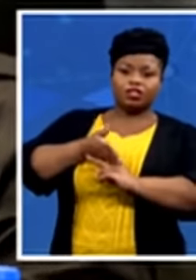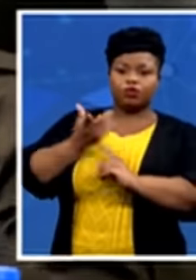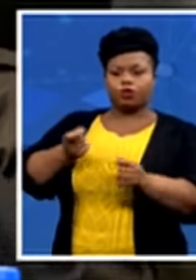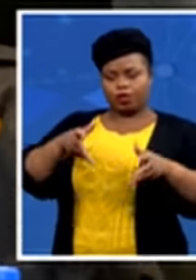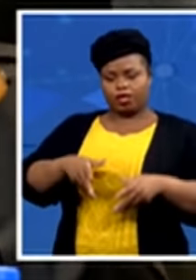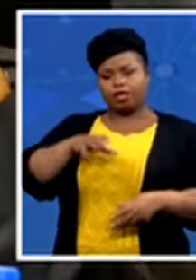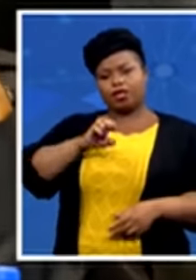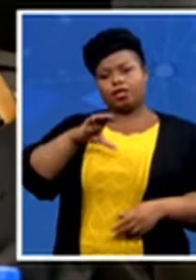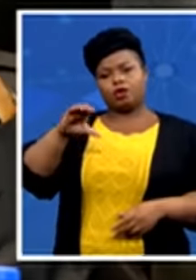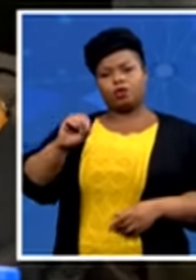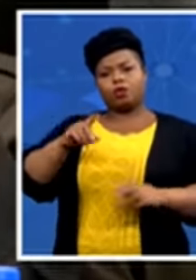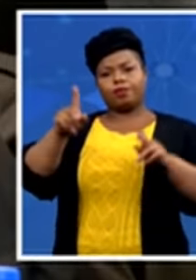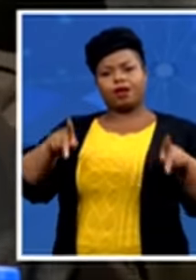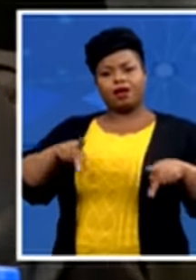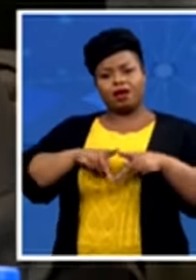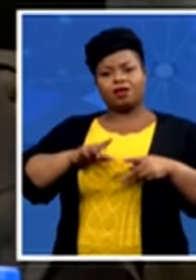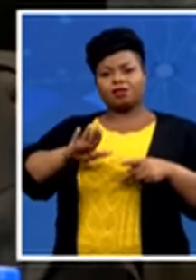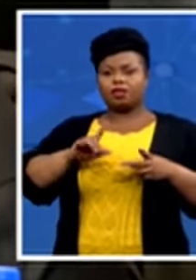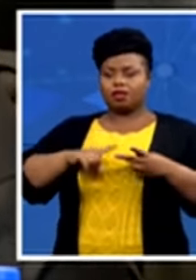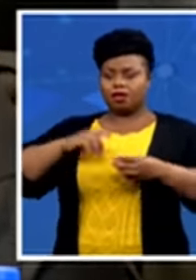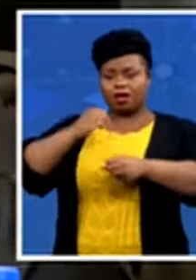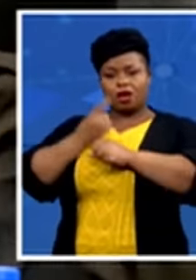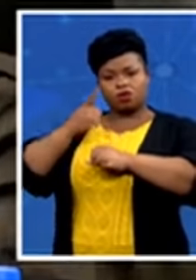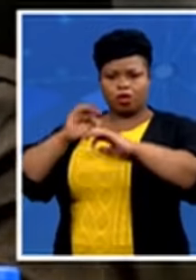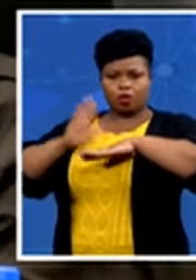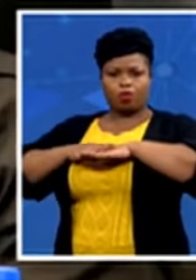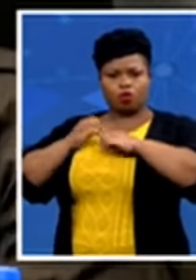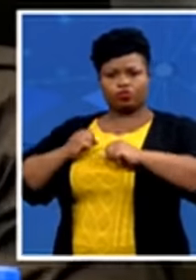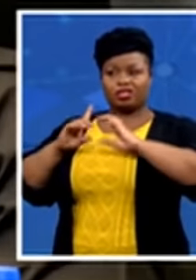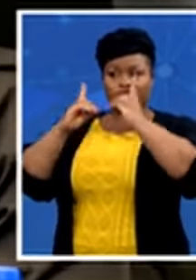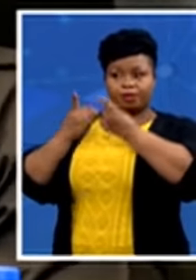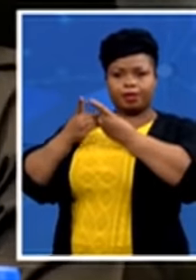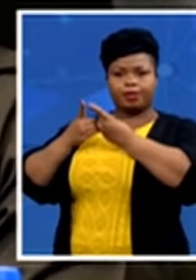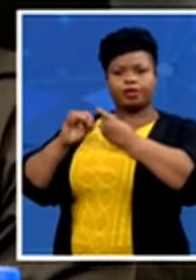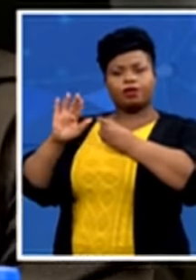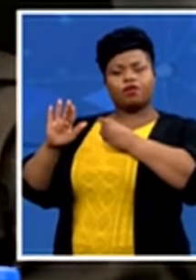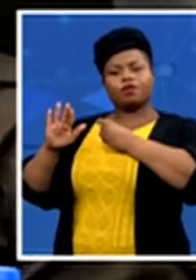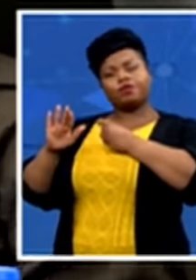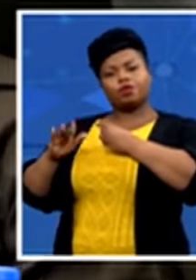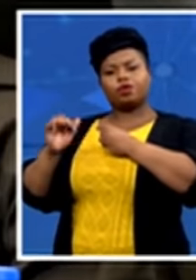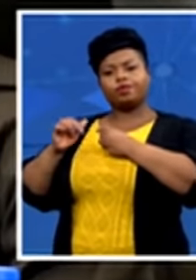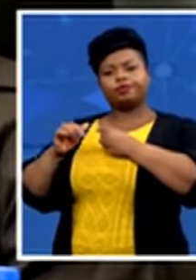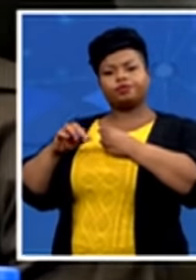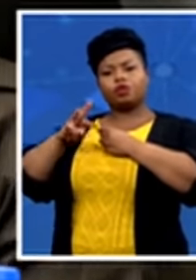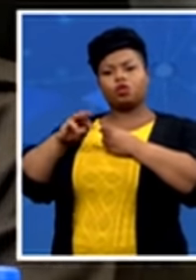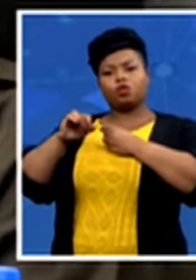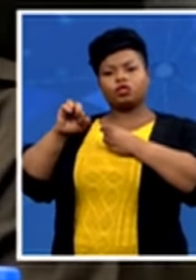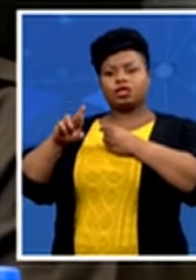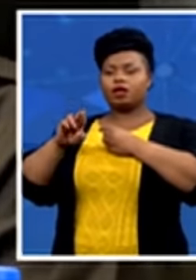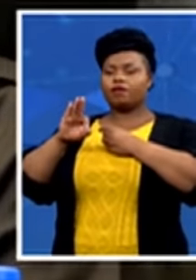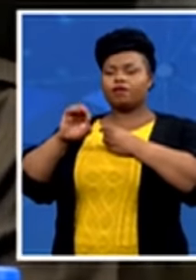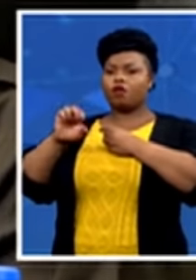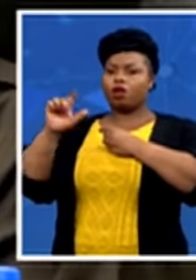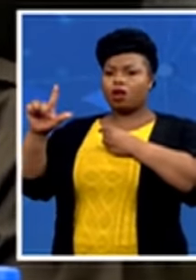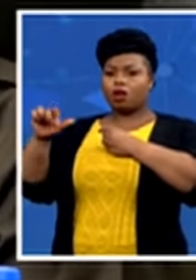the Gauteng department in terms of waterfall. The situation will be totally